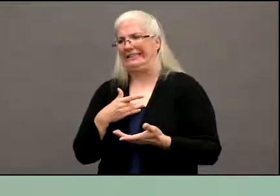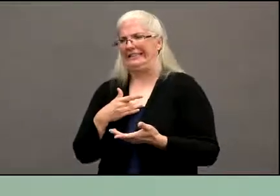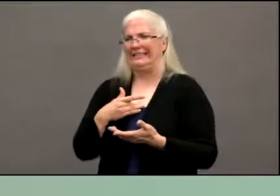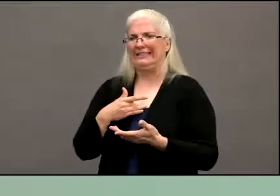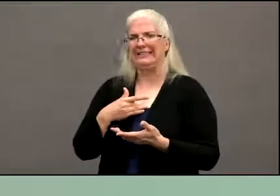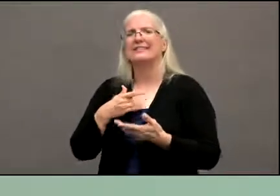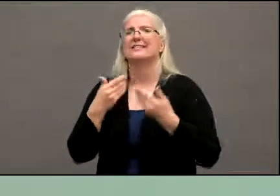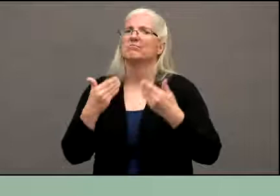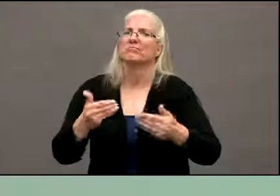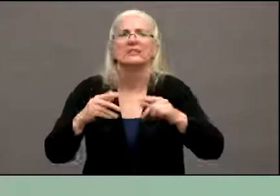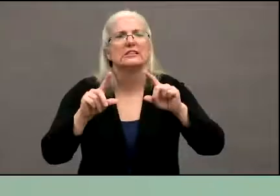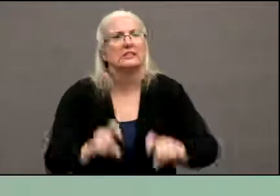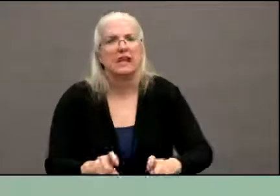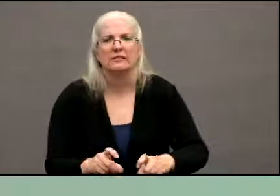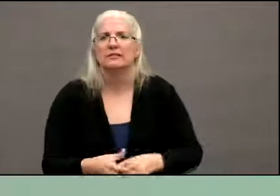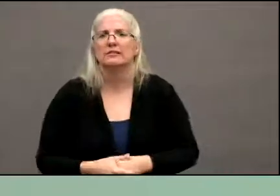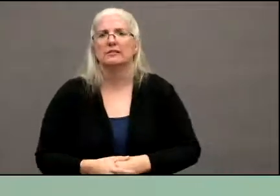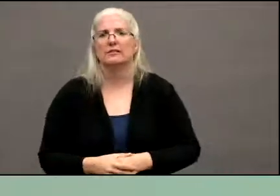possible.